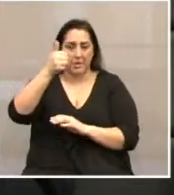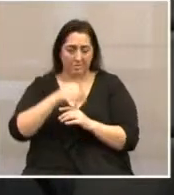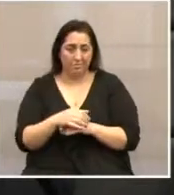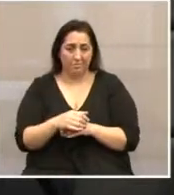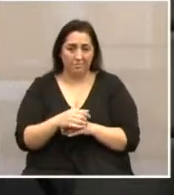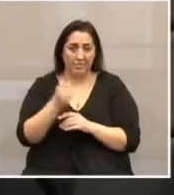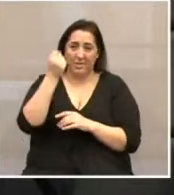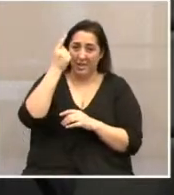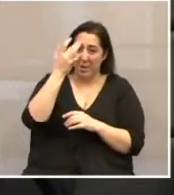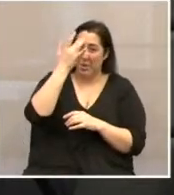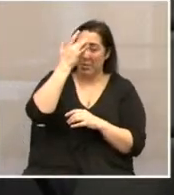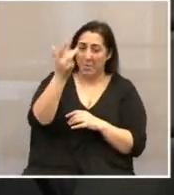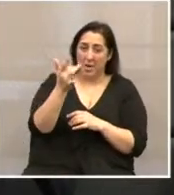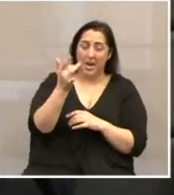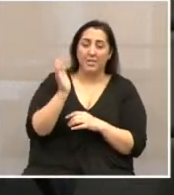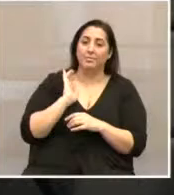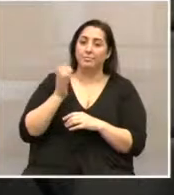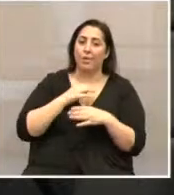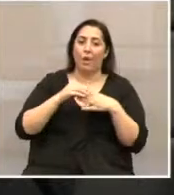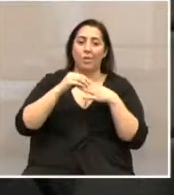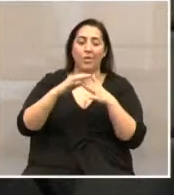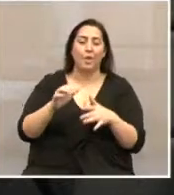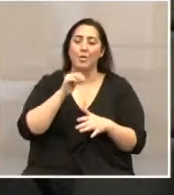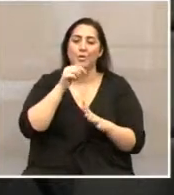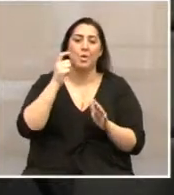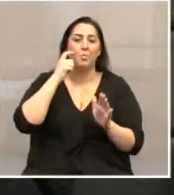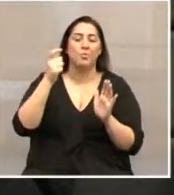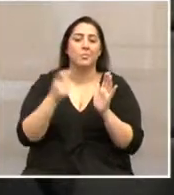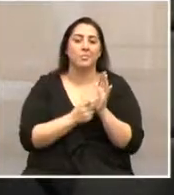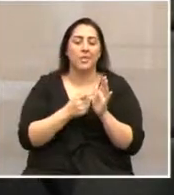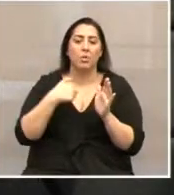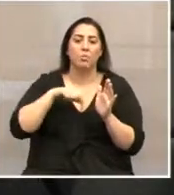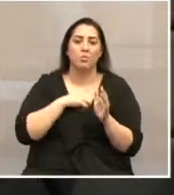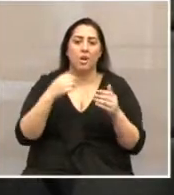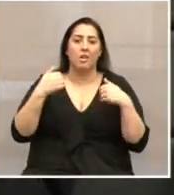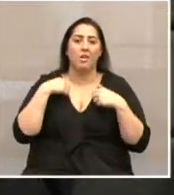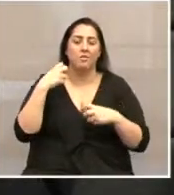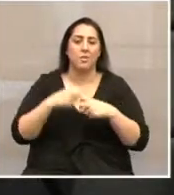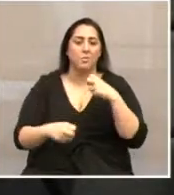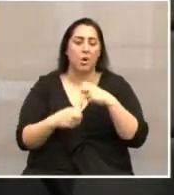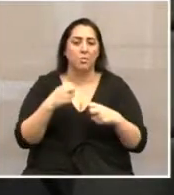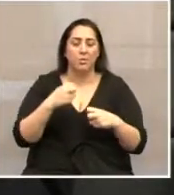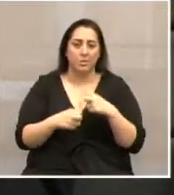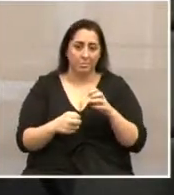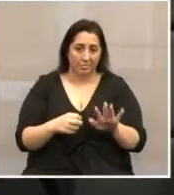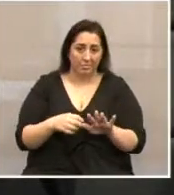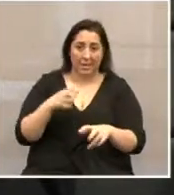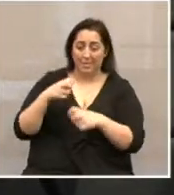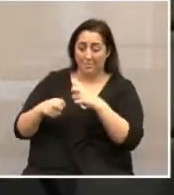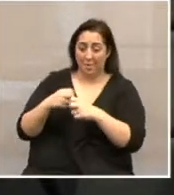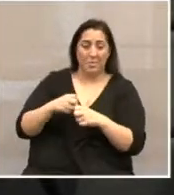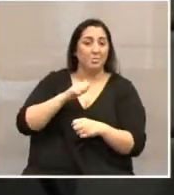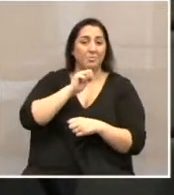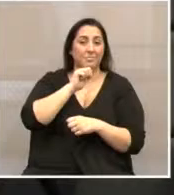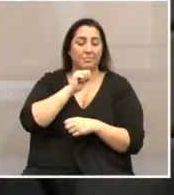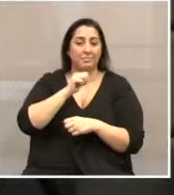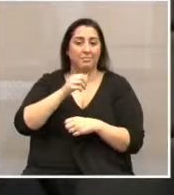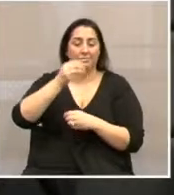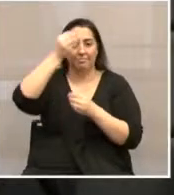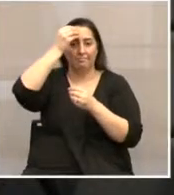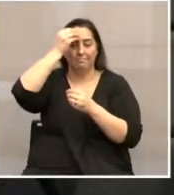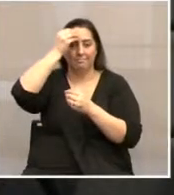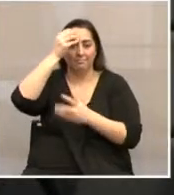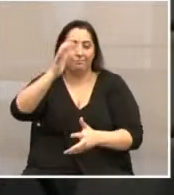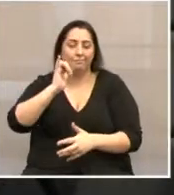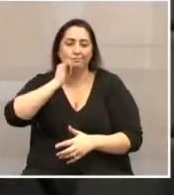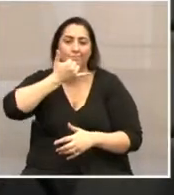recognition by our leaders that a problem exists. The problem of misinformation in our community